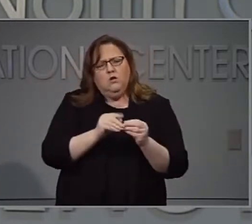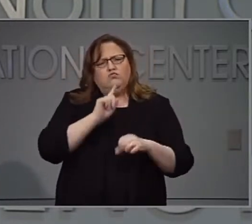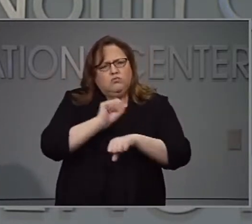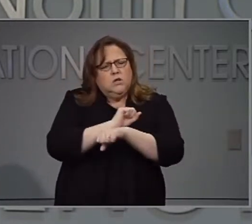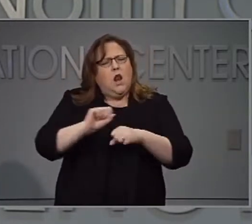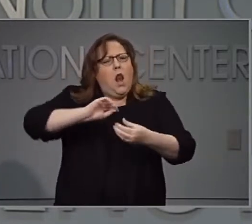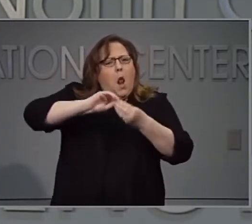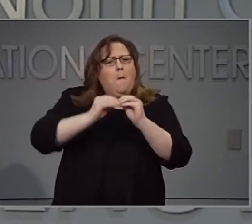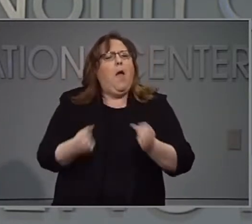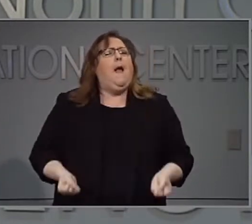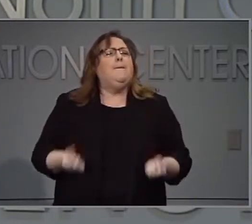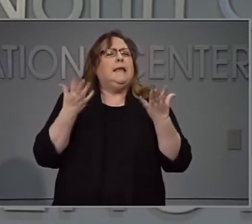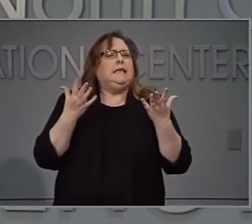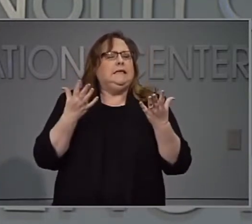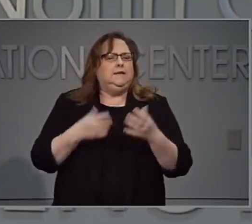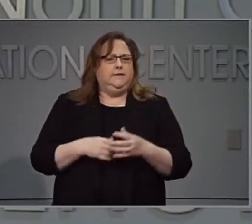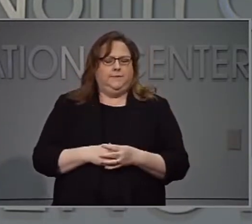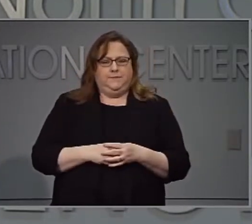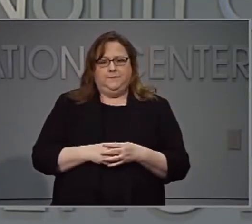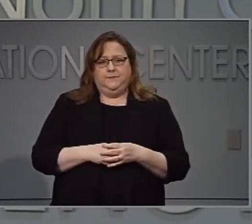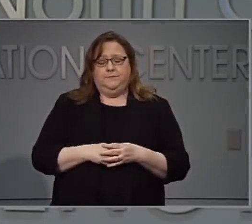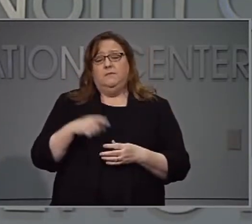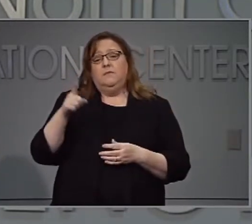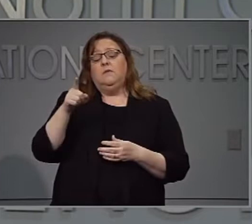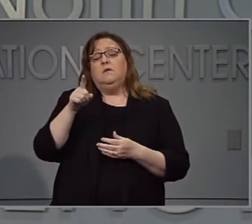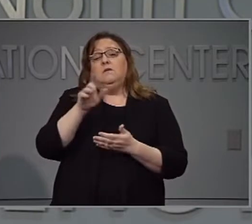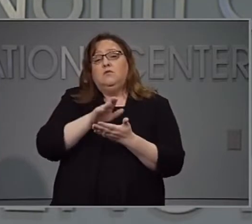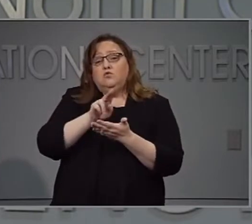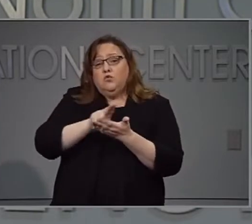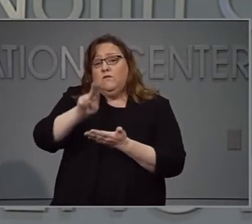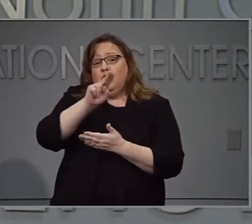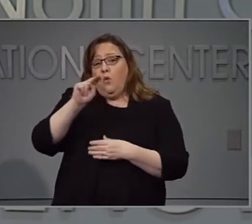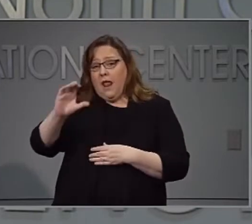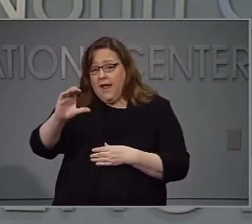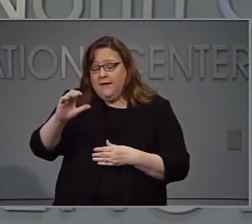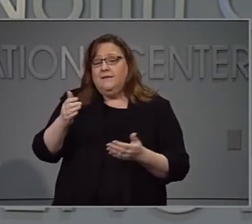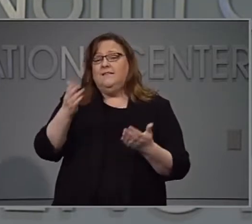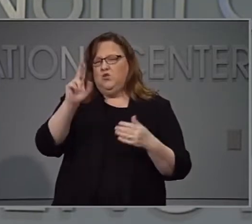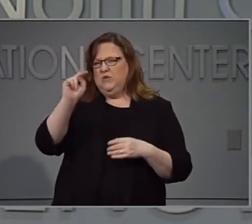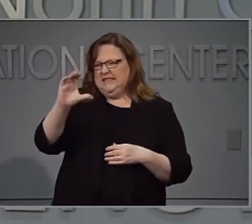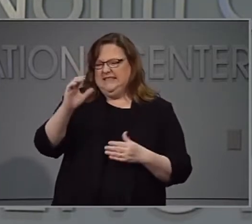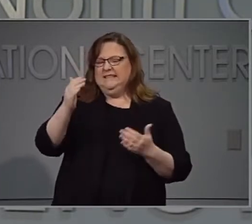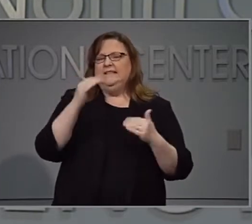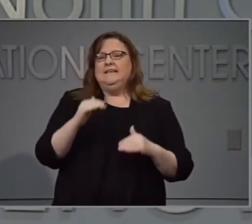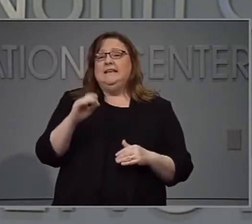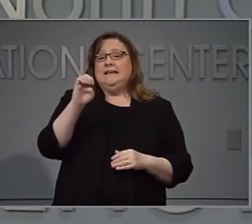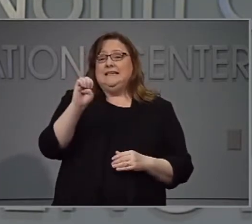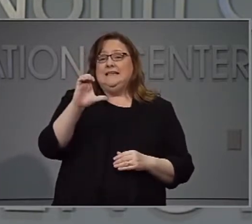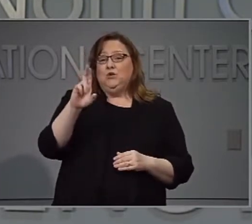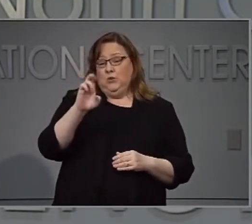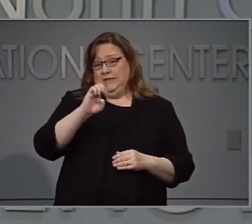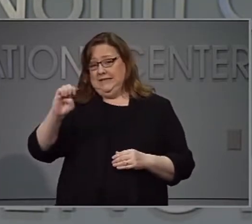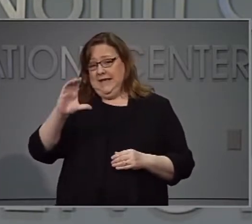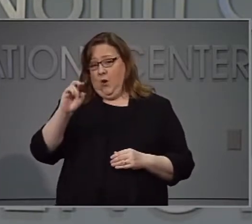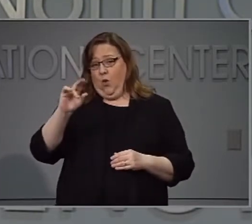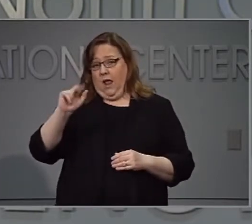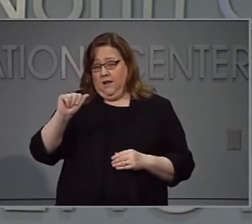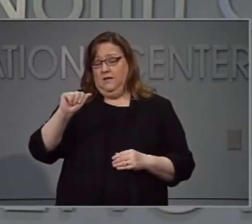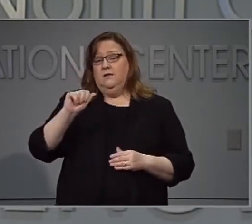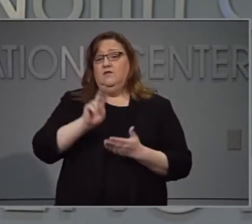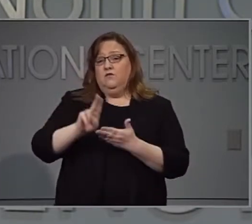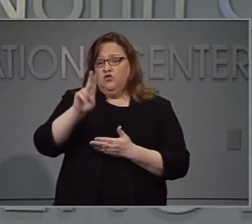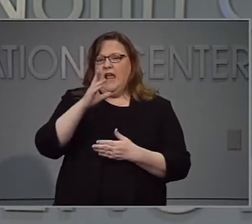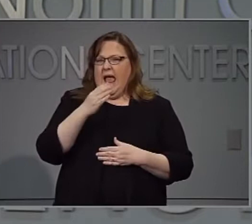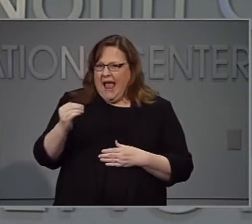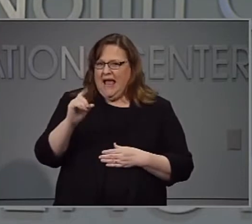The University of North Carolina, East Carolina University, and Duke University are joining with us in this